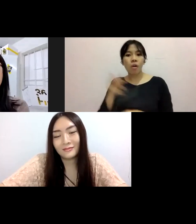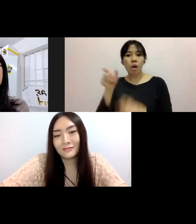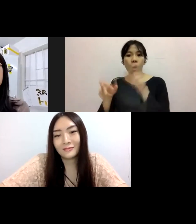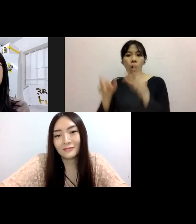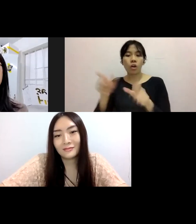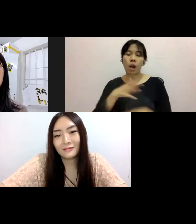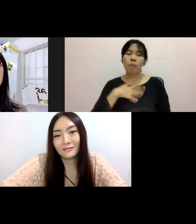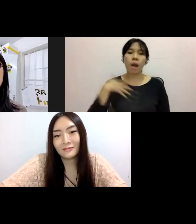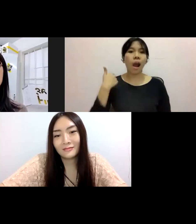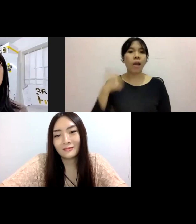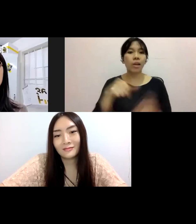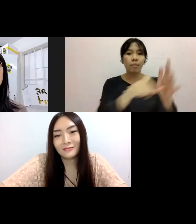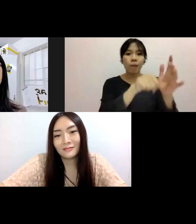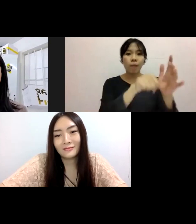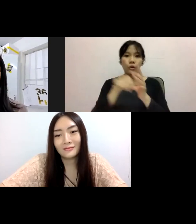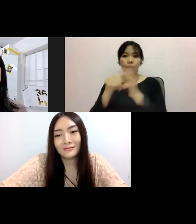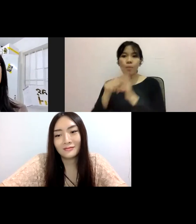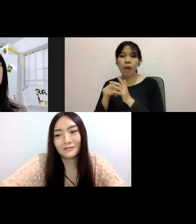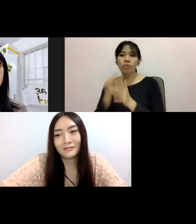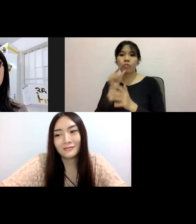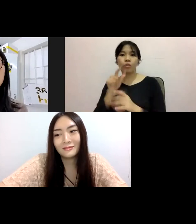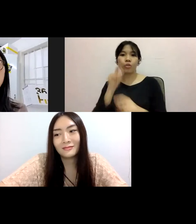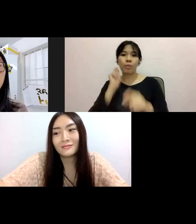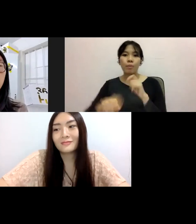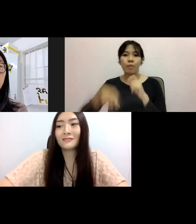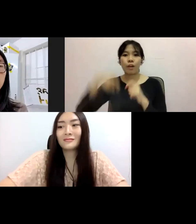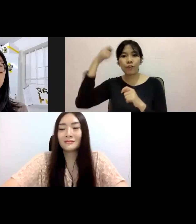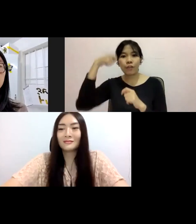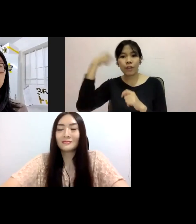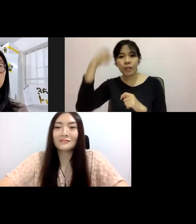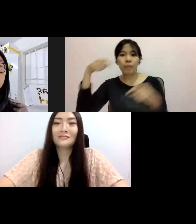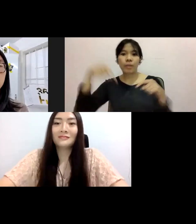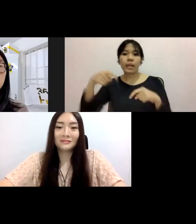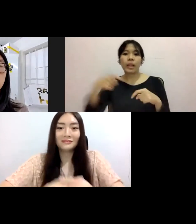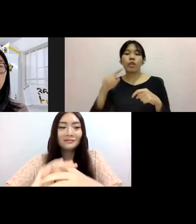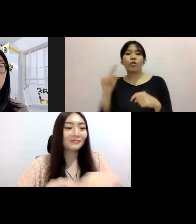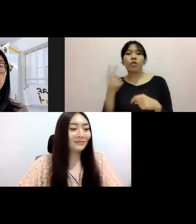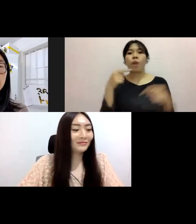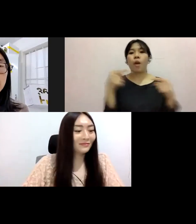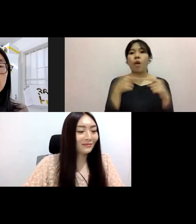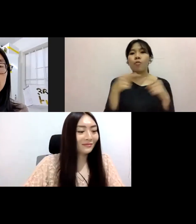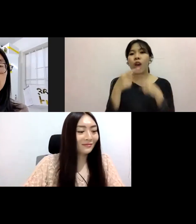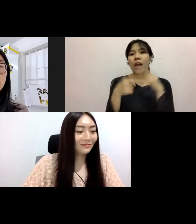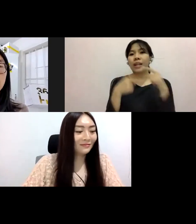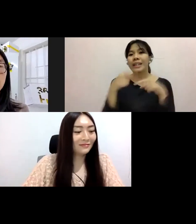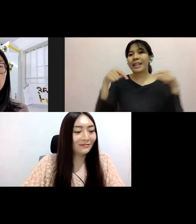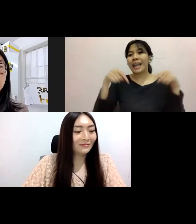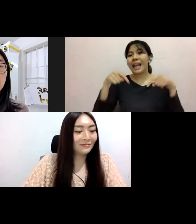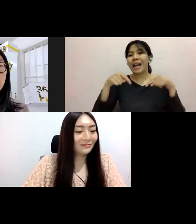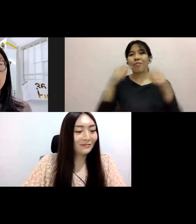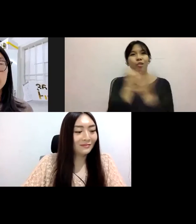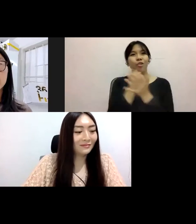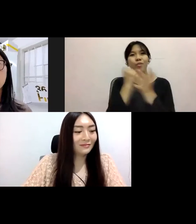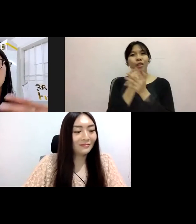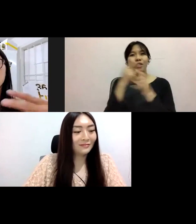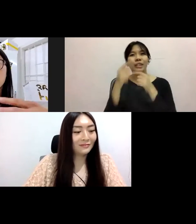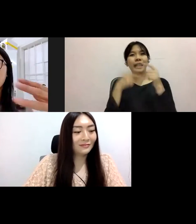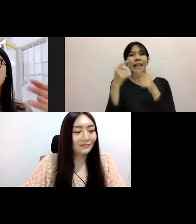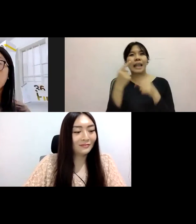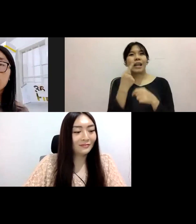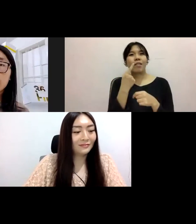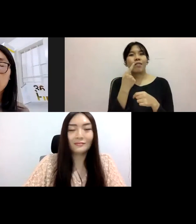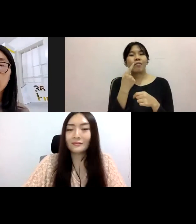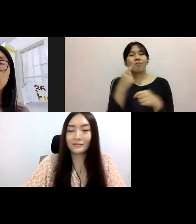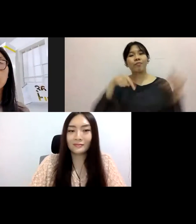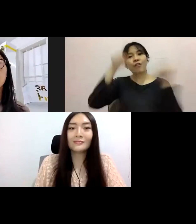to make works about people of color story. So I think, compared to where